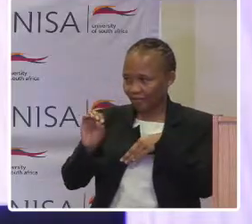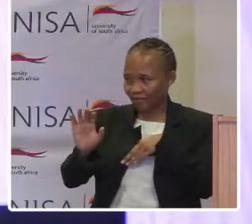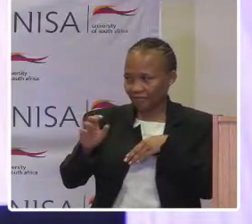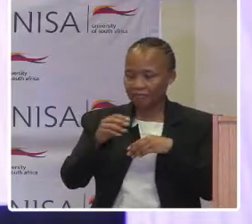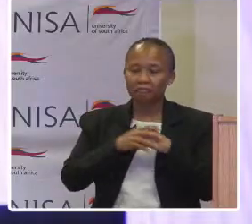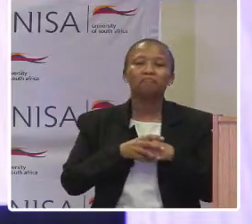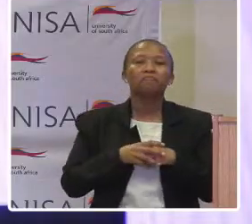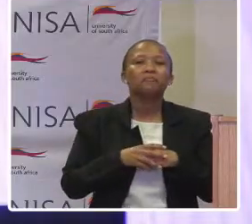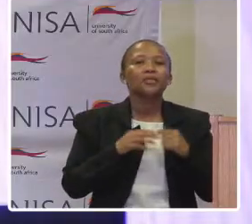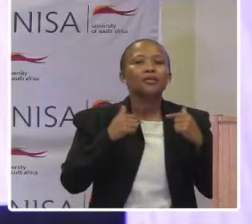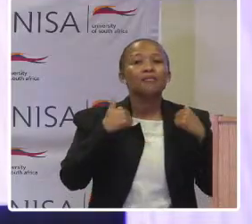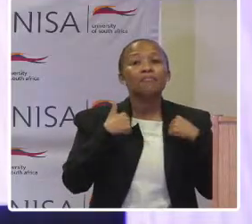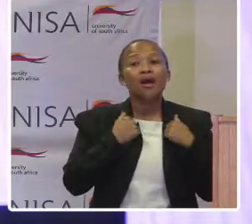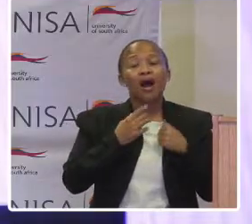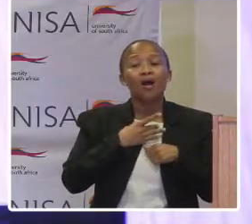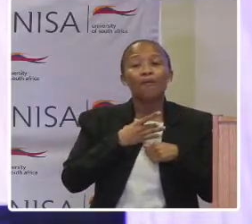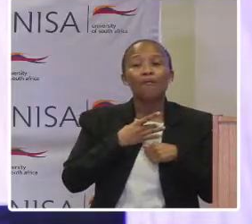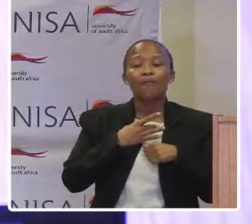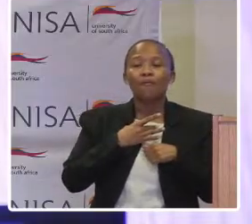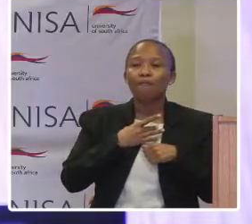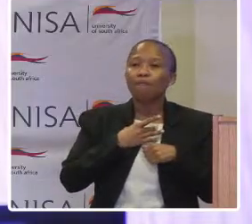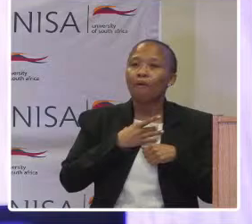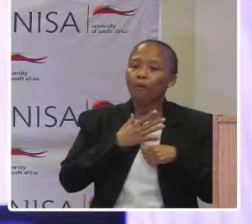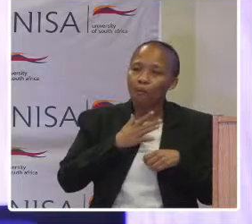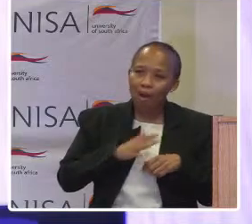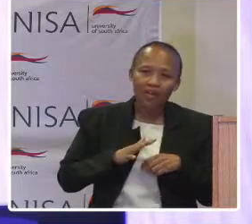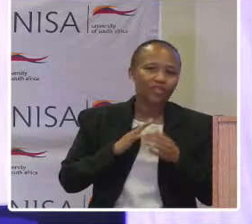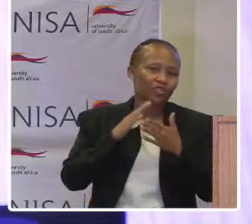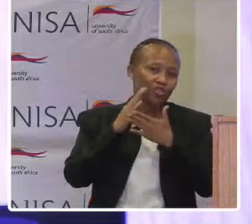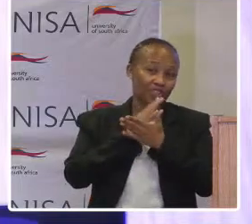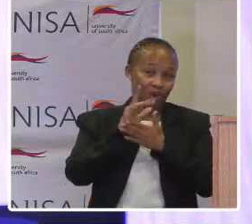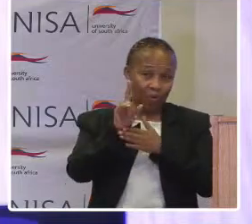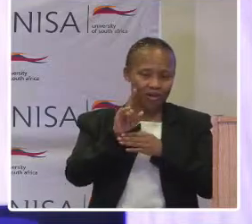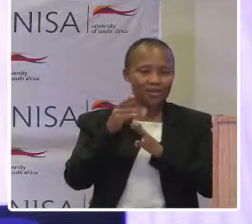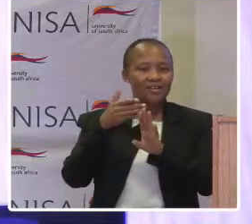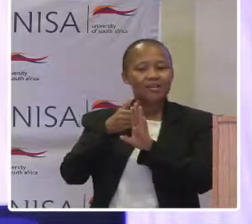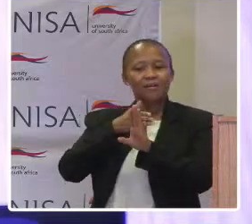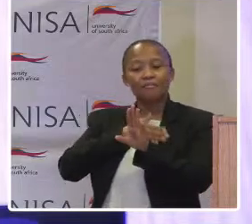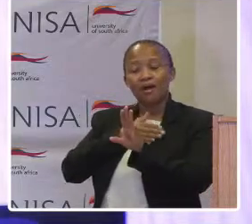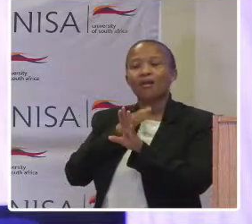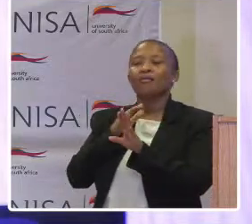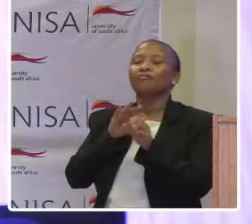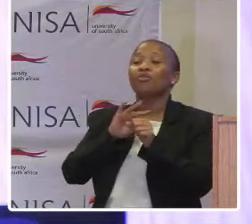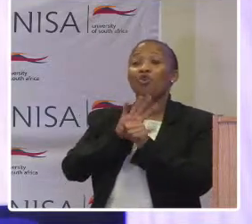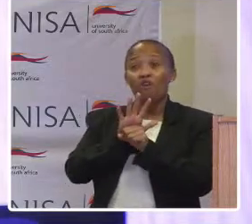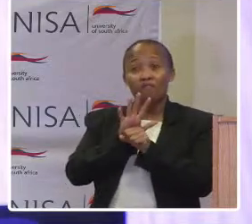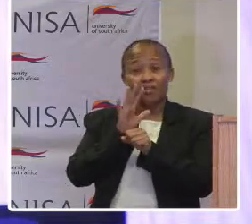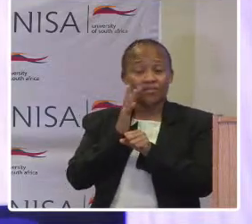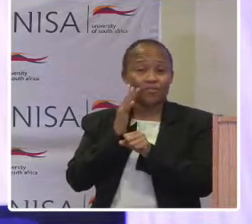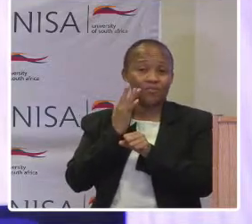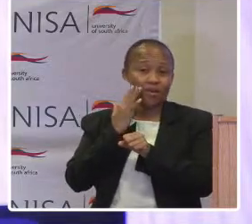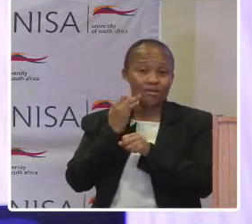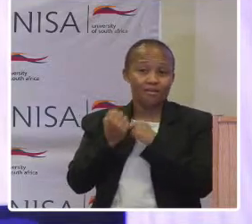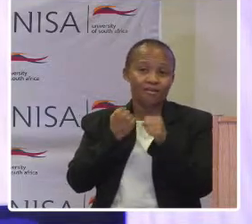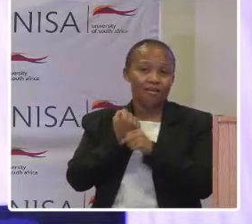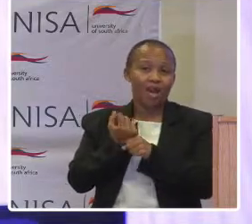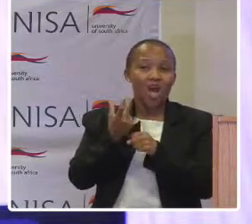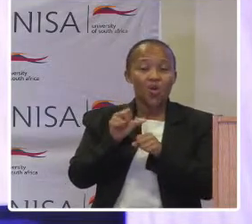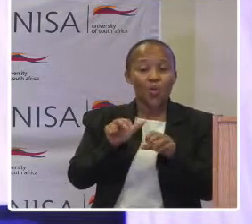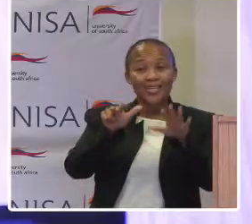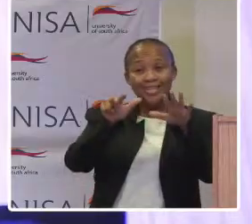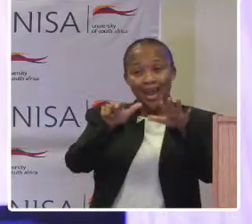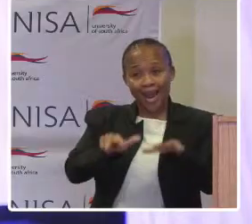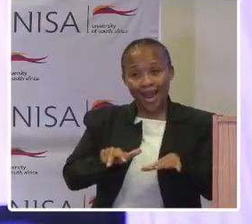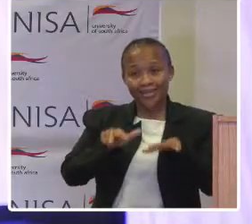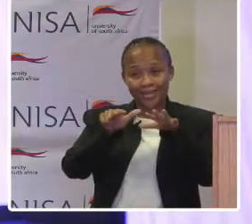I wish to share with you that prior to COVID-19, 2018, we happened to have an